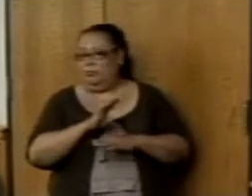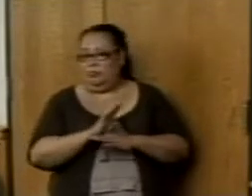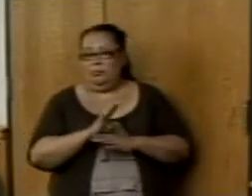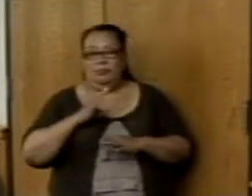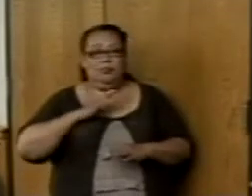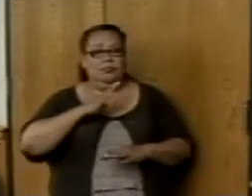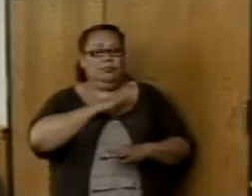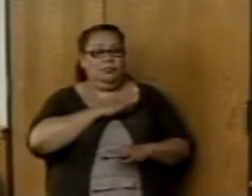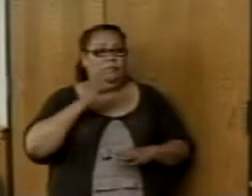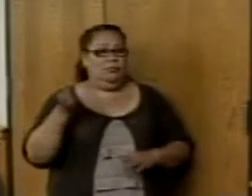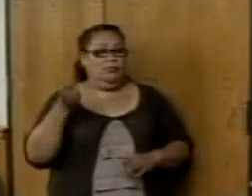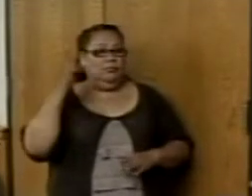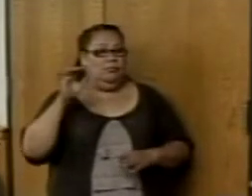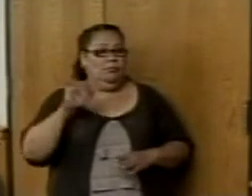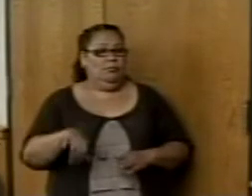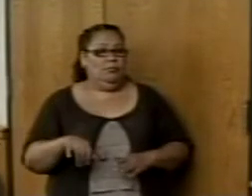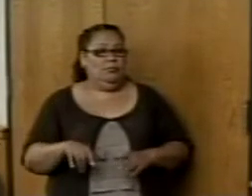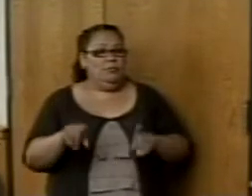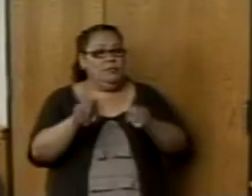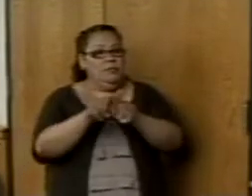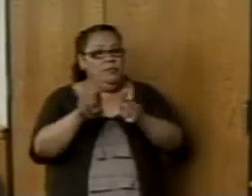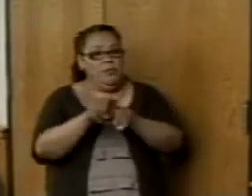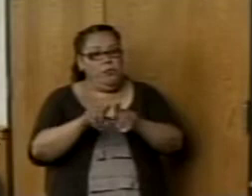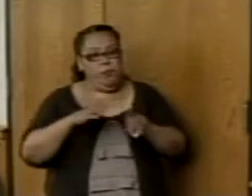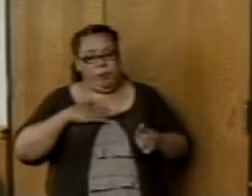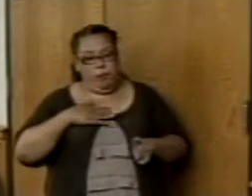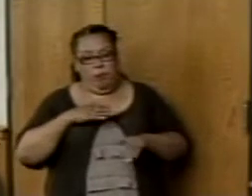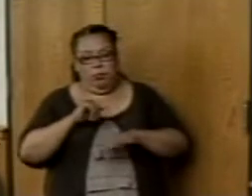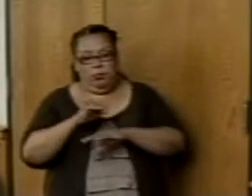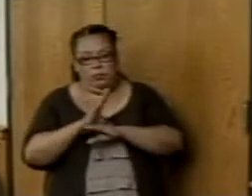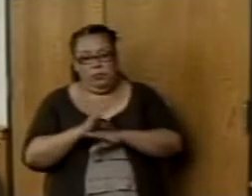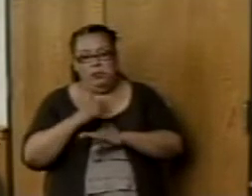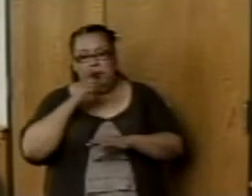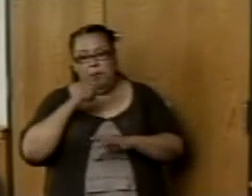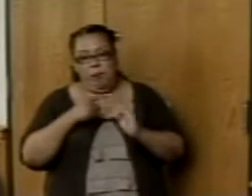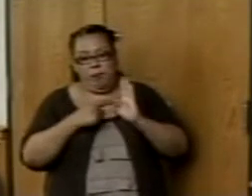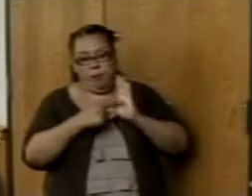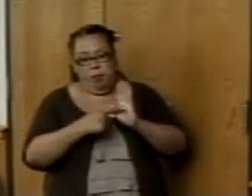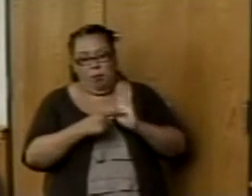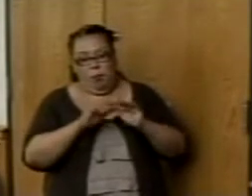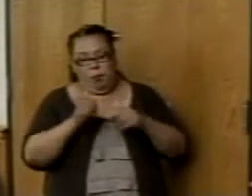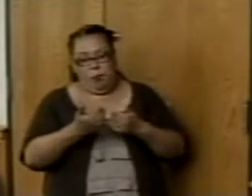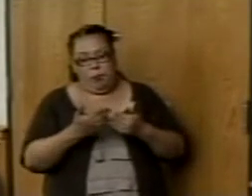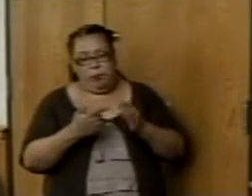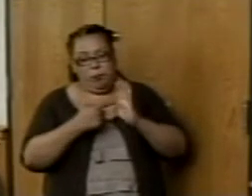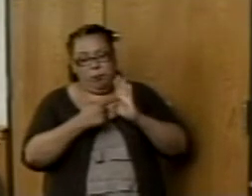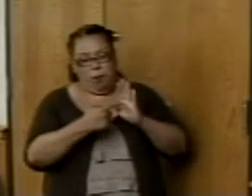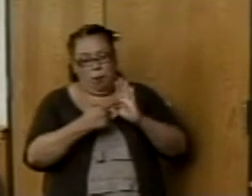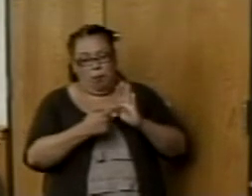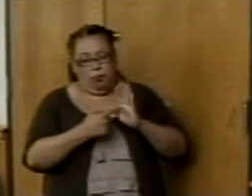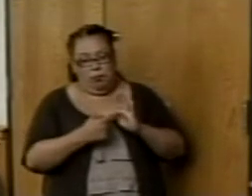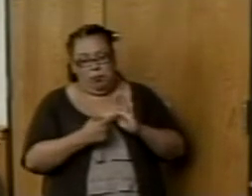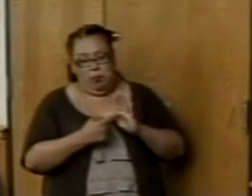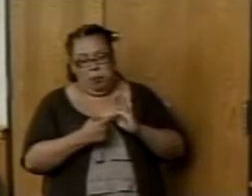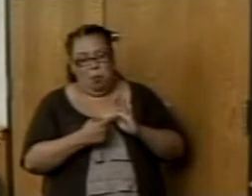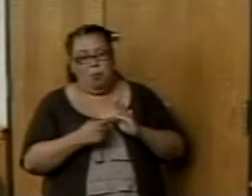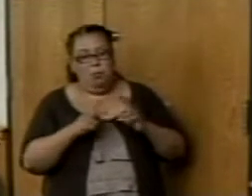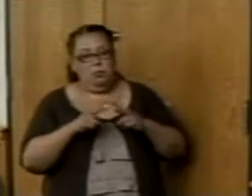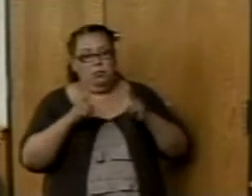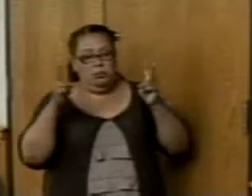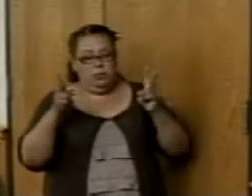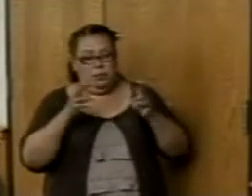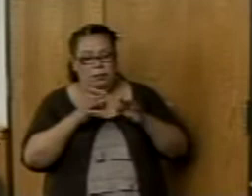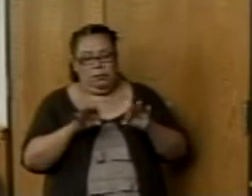want the board to understand that. But it also is my job to decide who I represent and how I represent. And I believe that this is a very